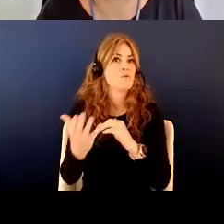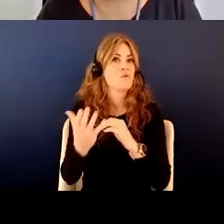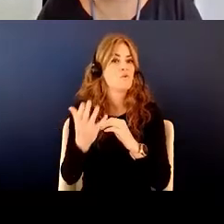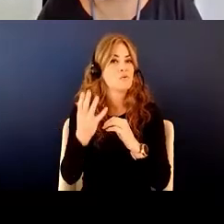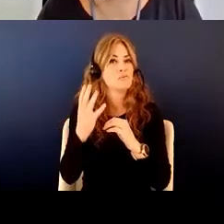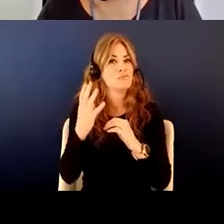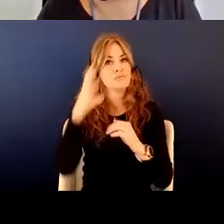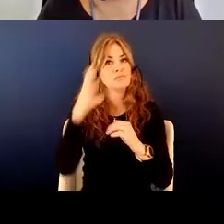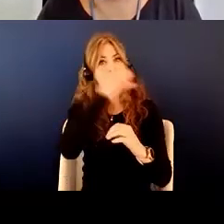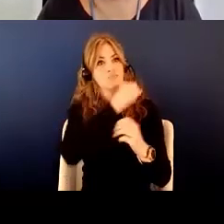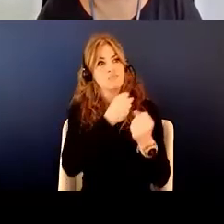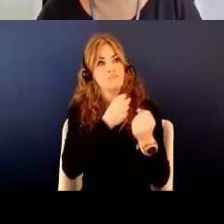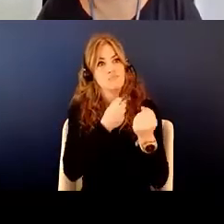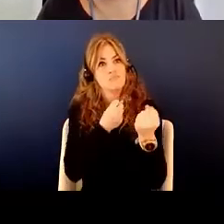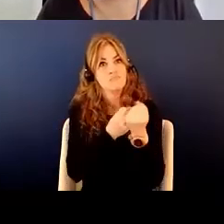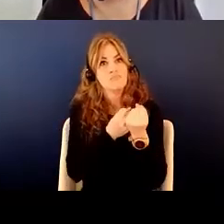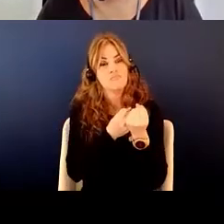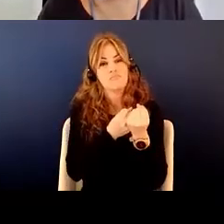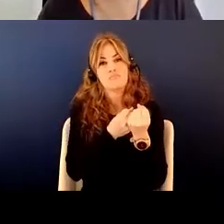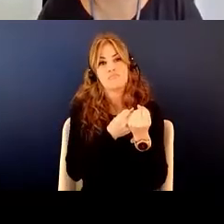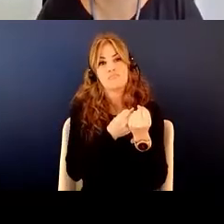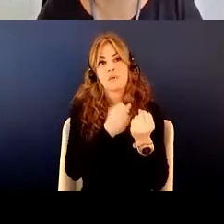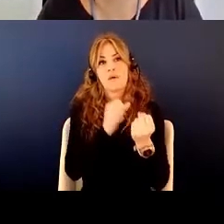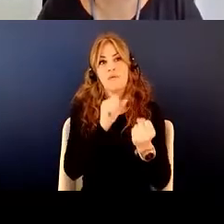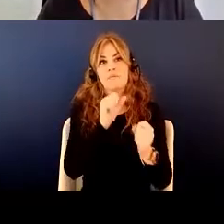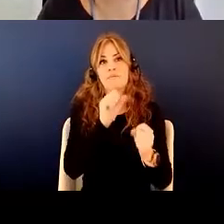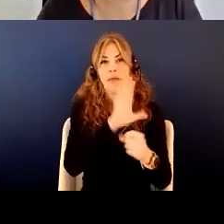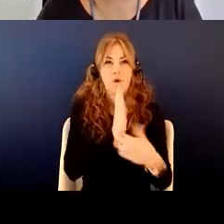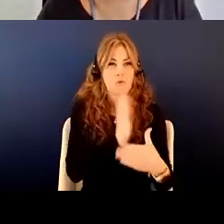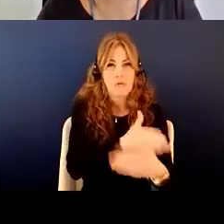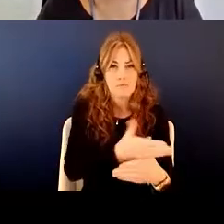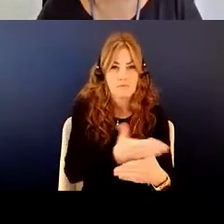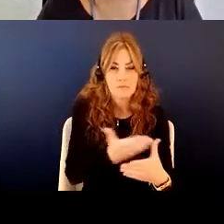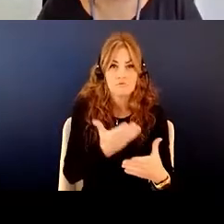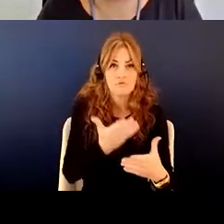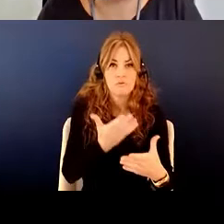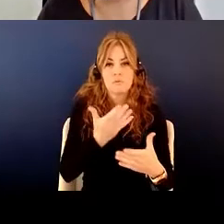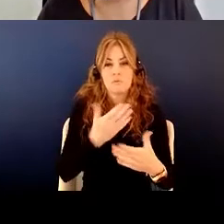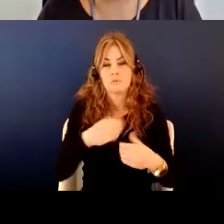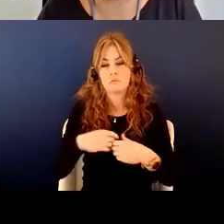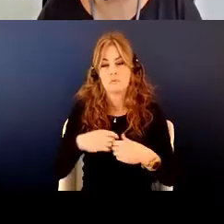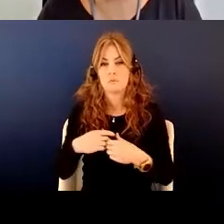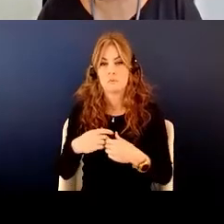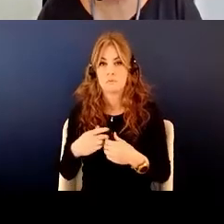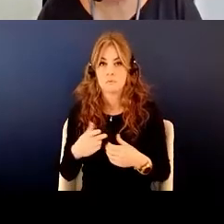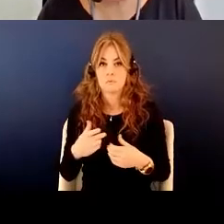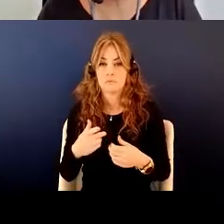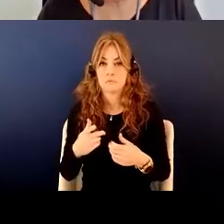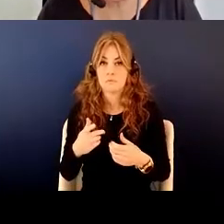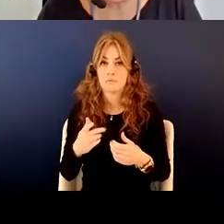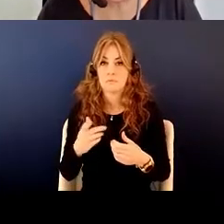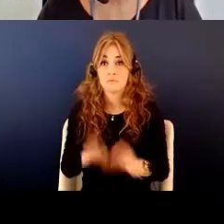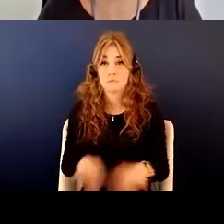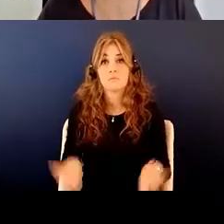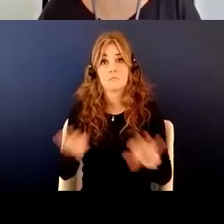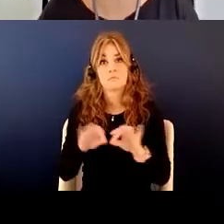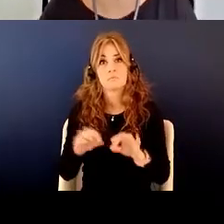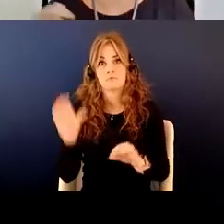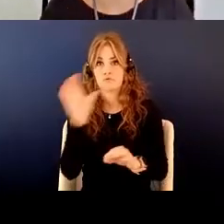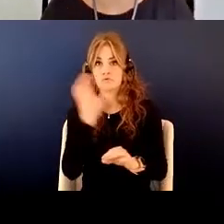the impact, for example, of an intervention. So we need to